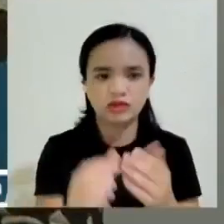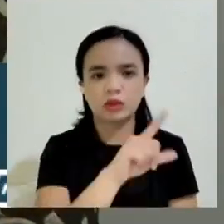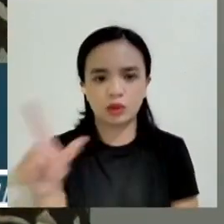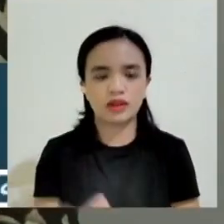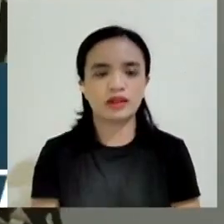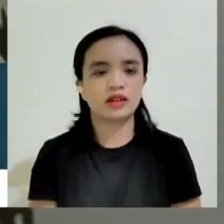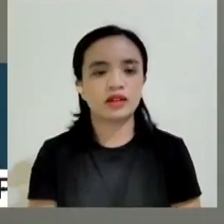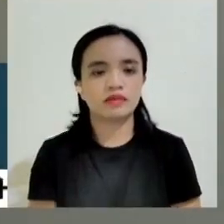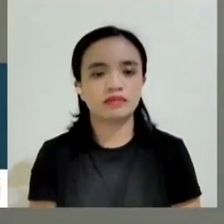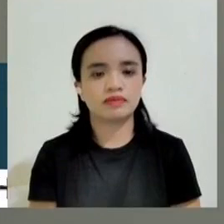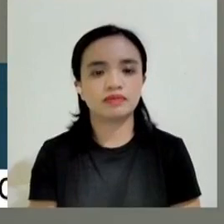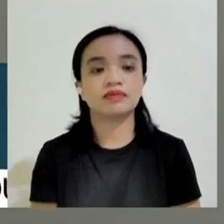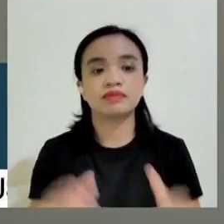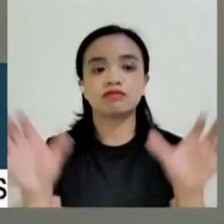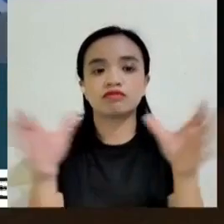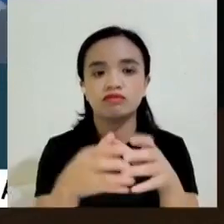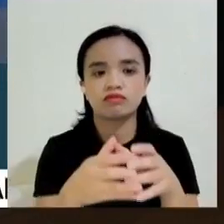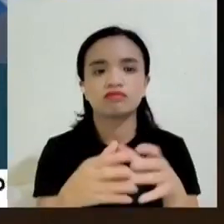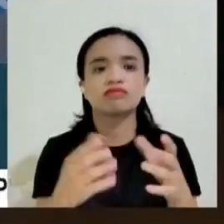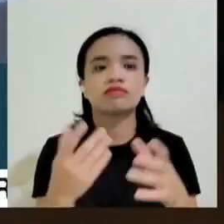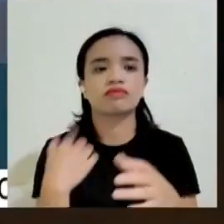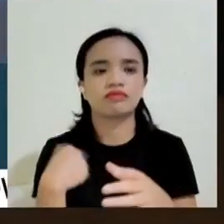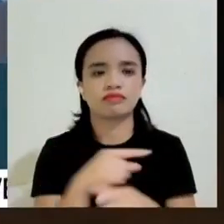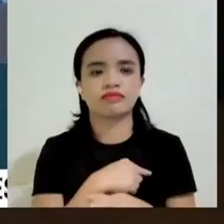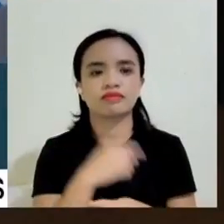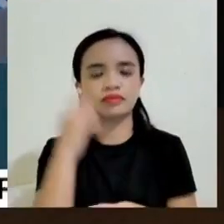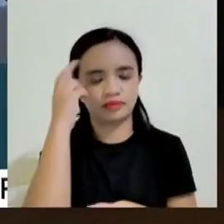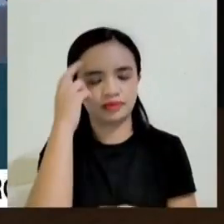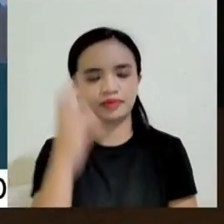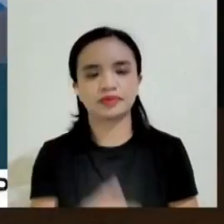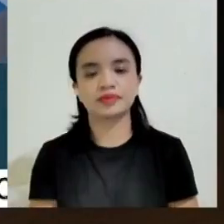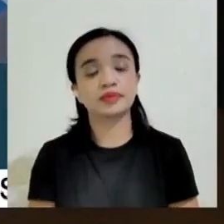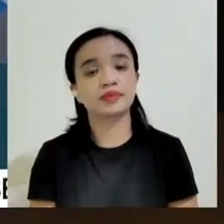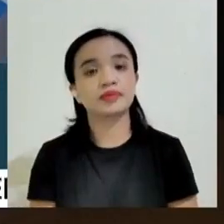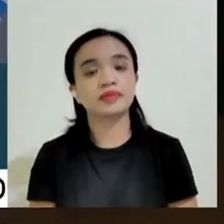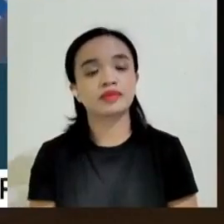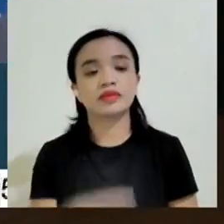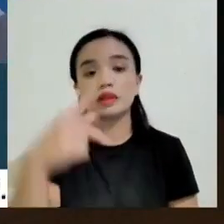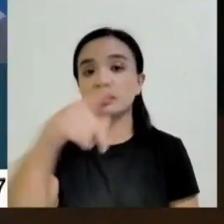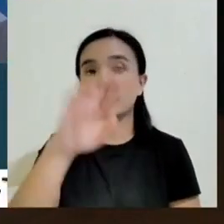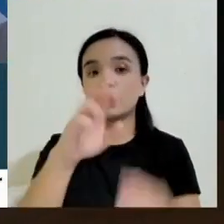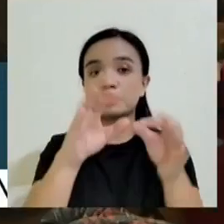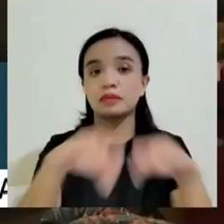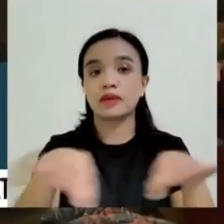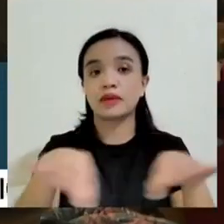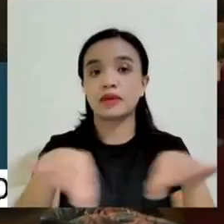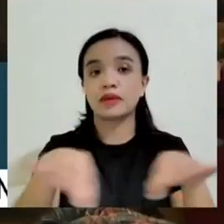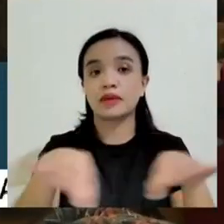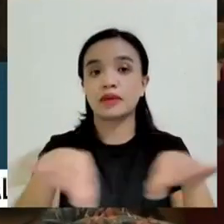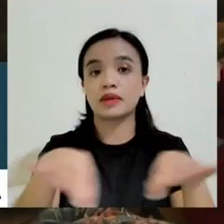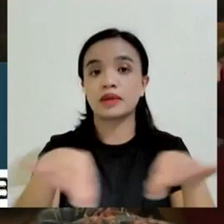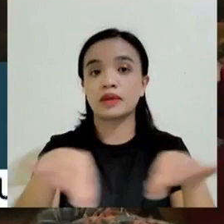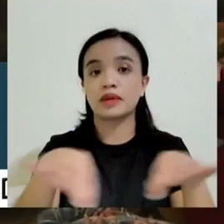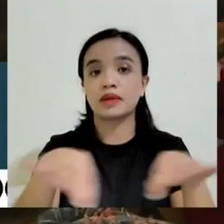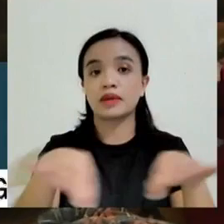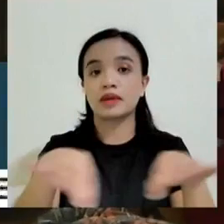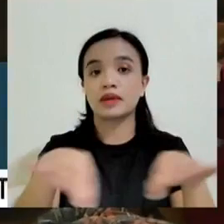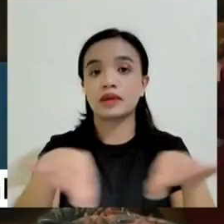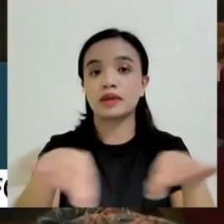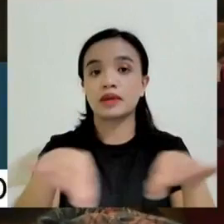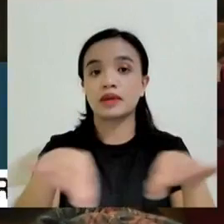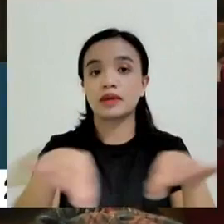collective fear, our uncertainties. The PR Matters book is now available for pre-order. Andrea